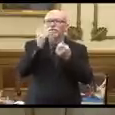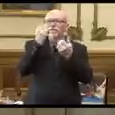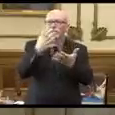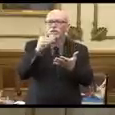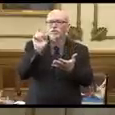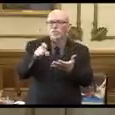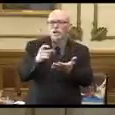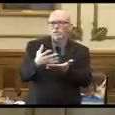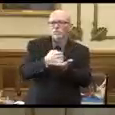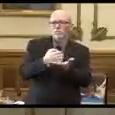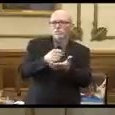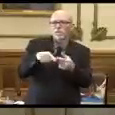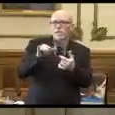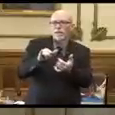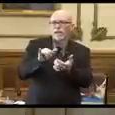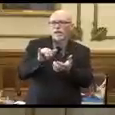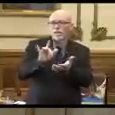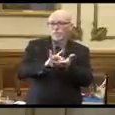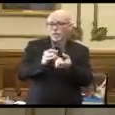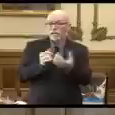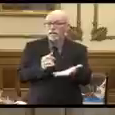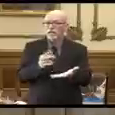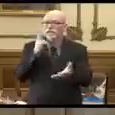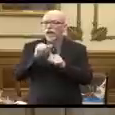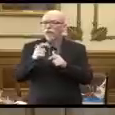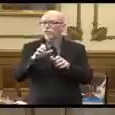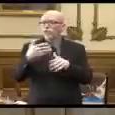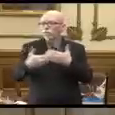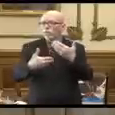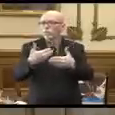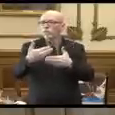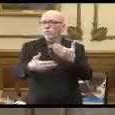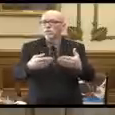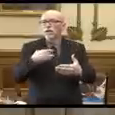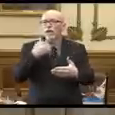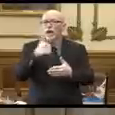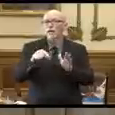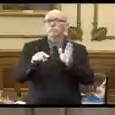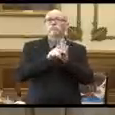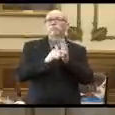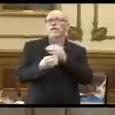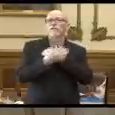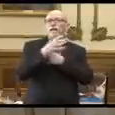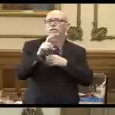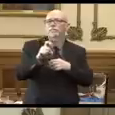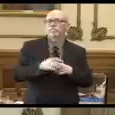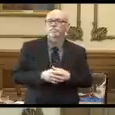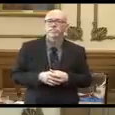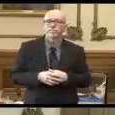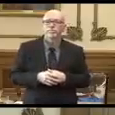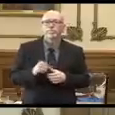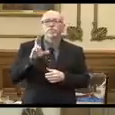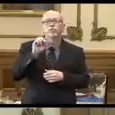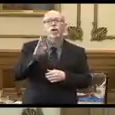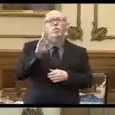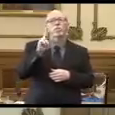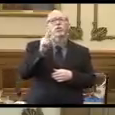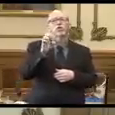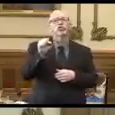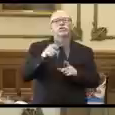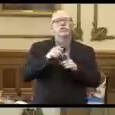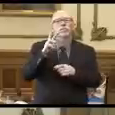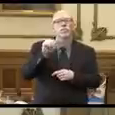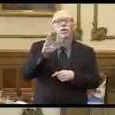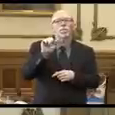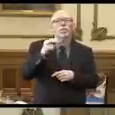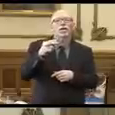be collected about how that individual does, and also if there are any adverse effects. Rob Burgess, the Wabash